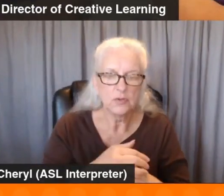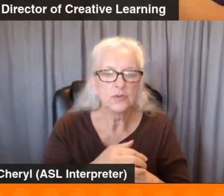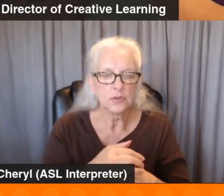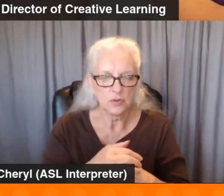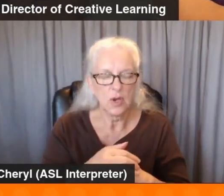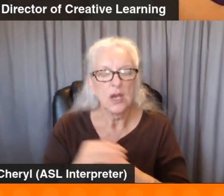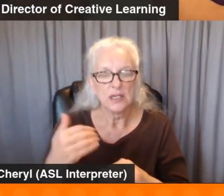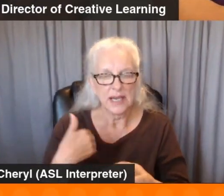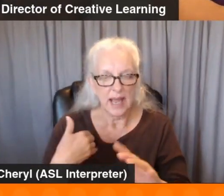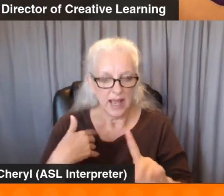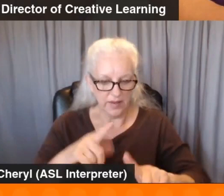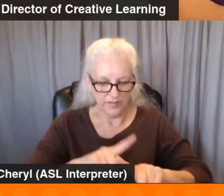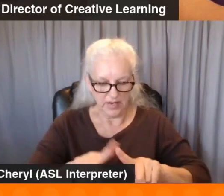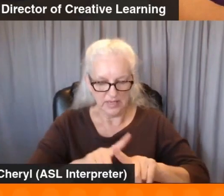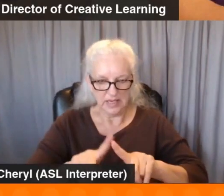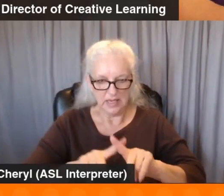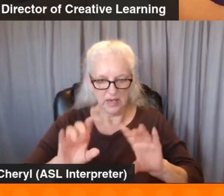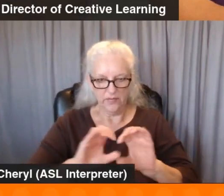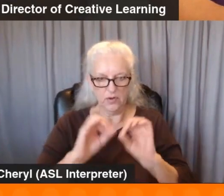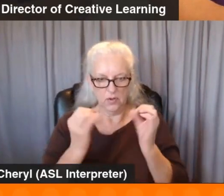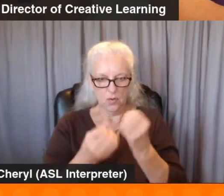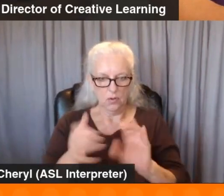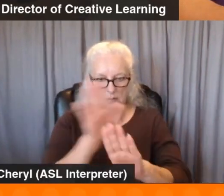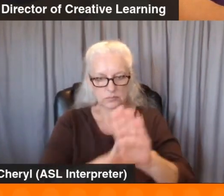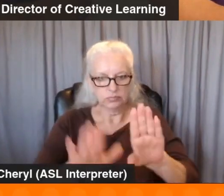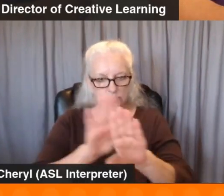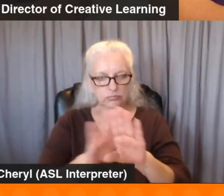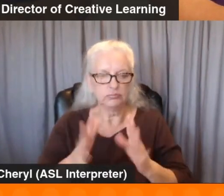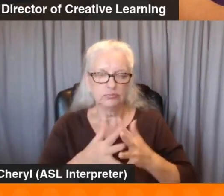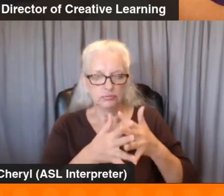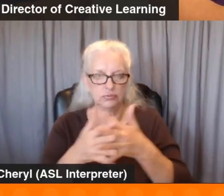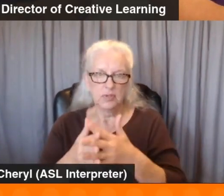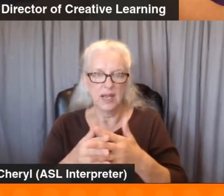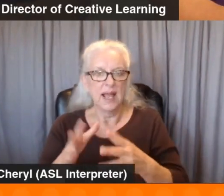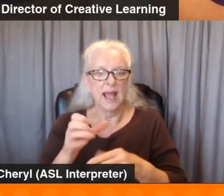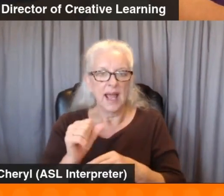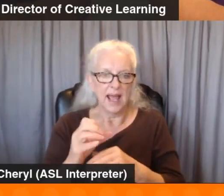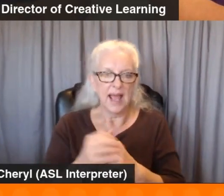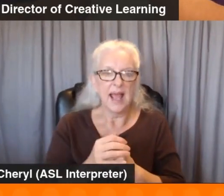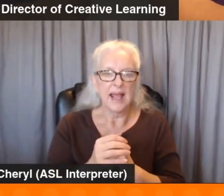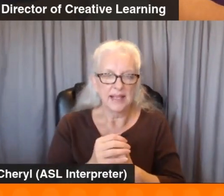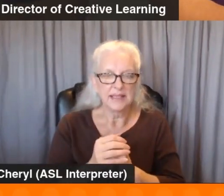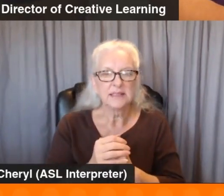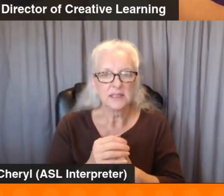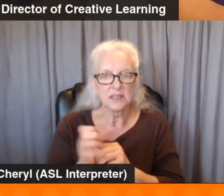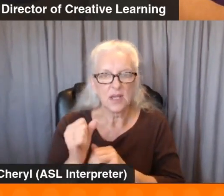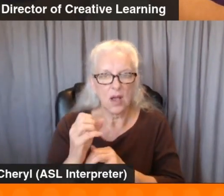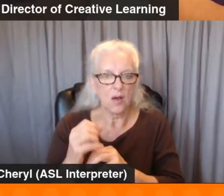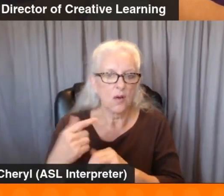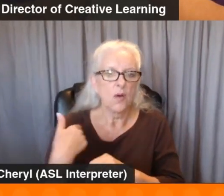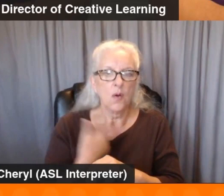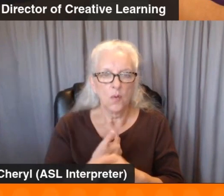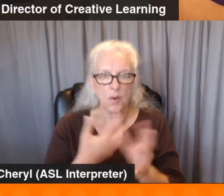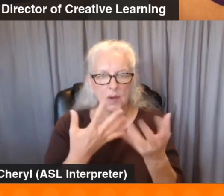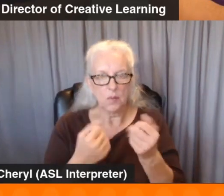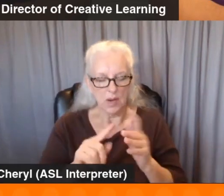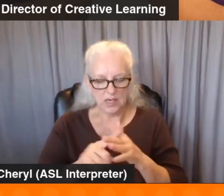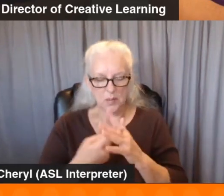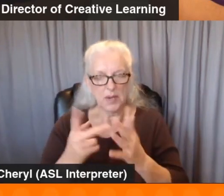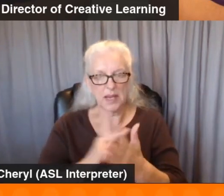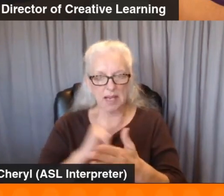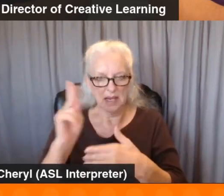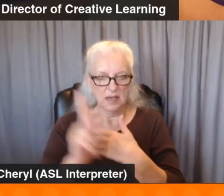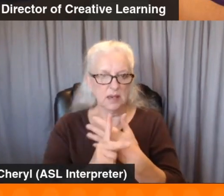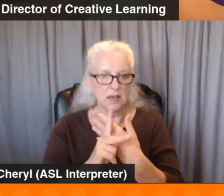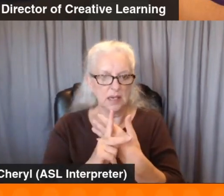States. These organizations get to join a really robust peer network from our previous cohorts and engage in the program over the next